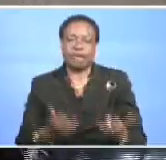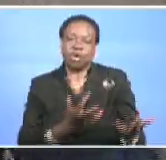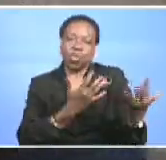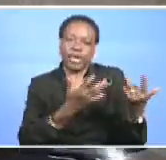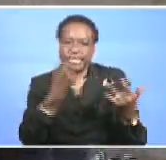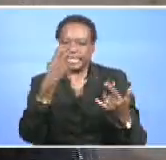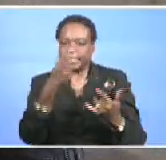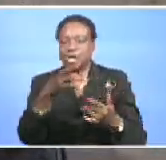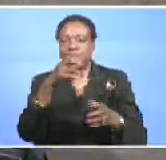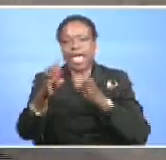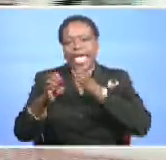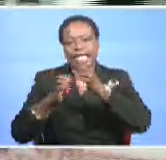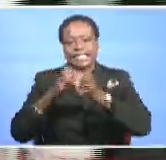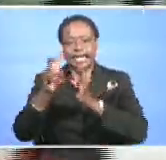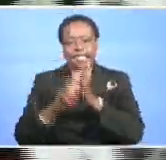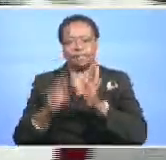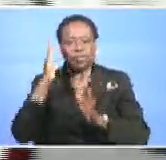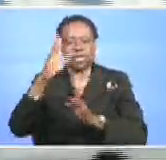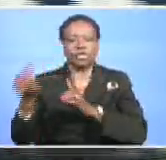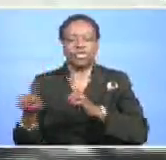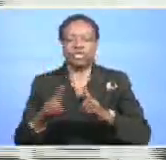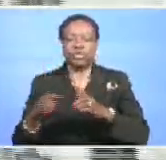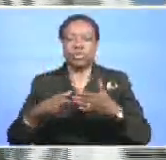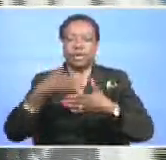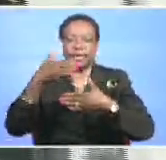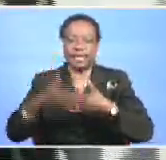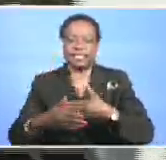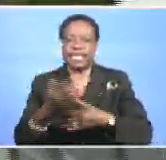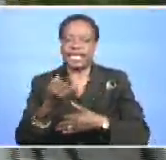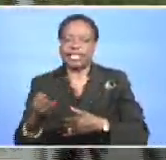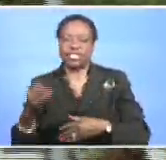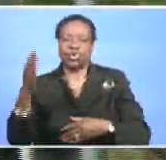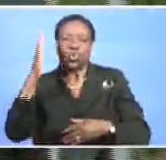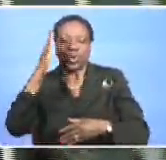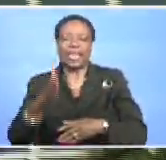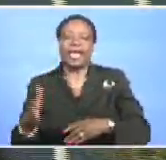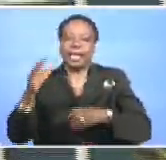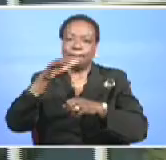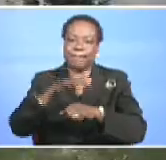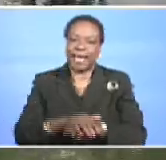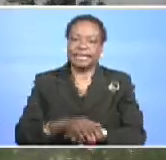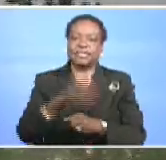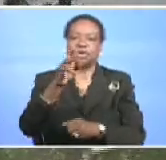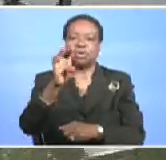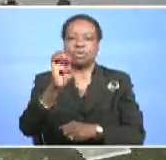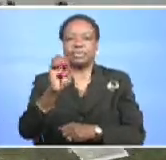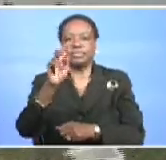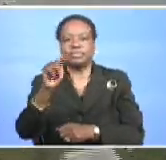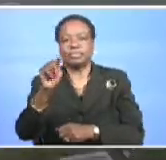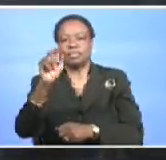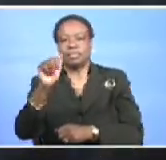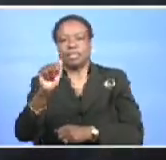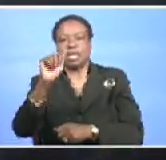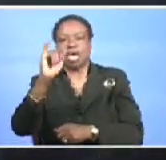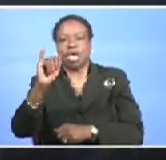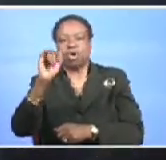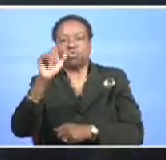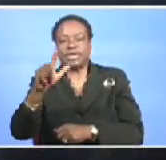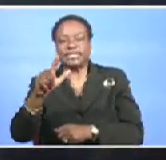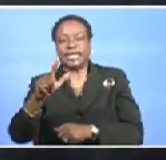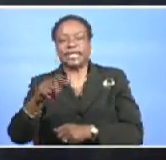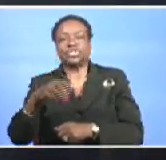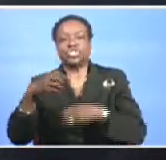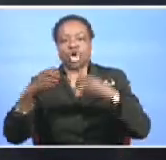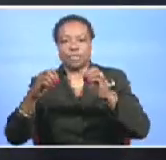do next. But he says the issue would greatly impact retail stores across the country. Management did indicate to us